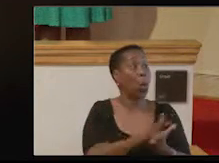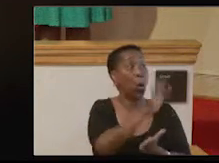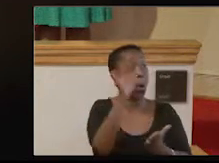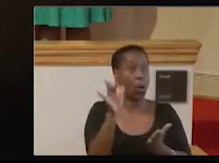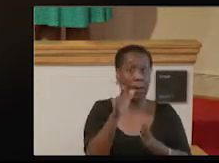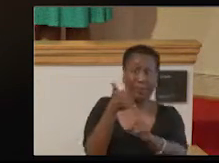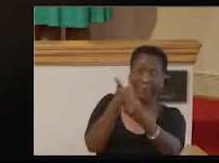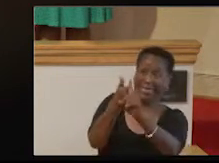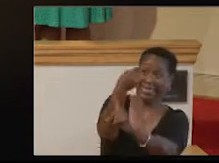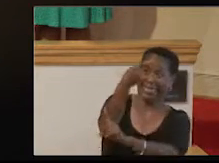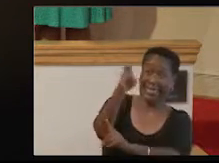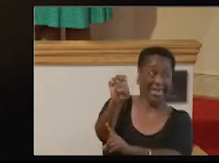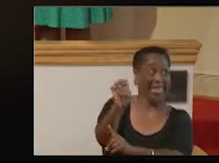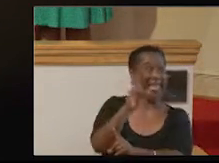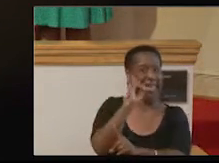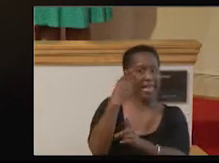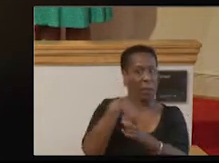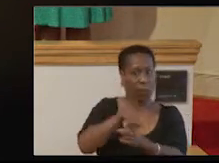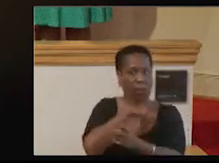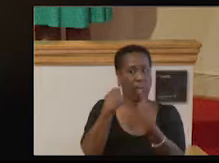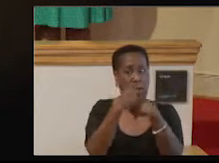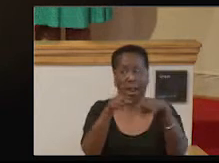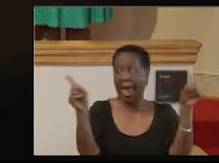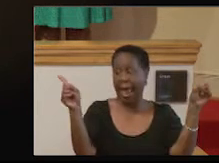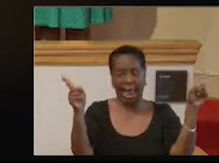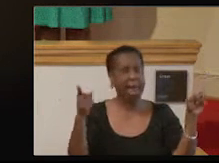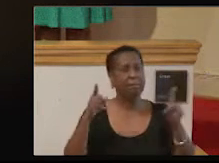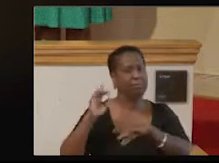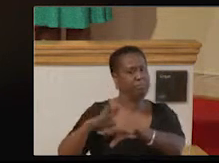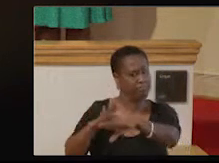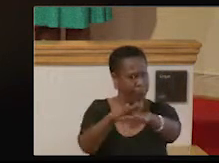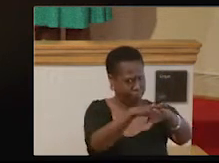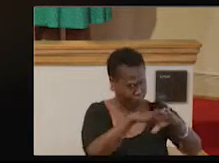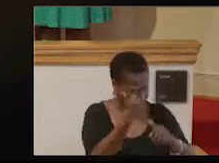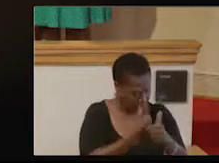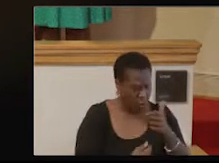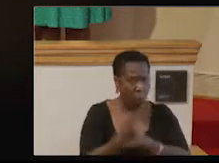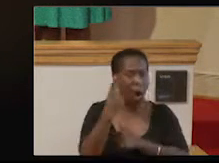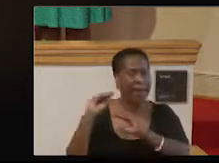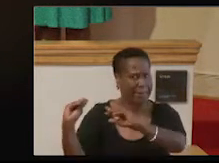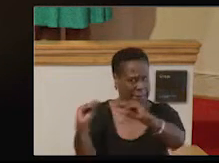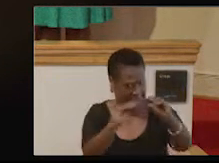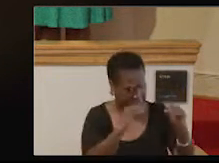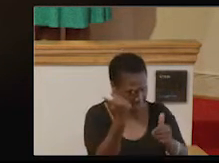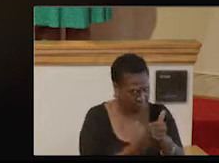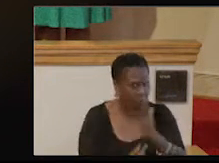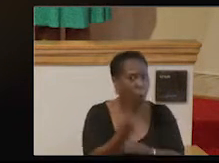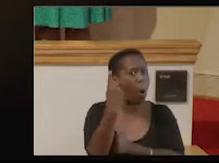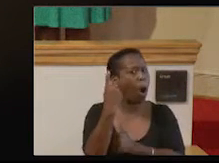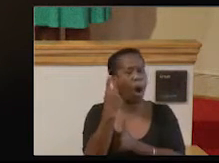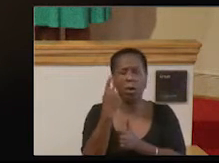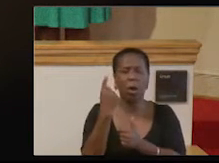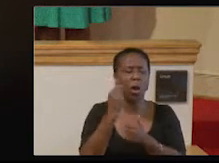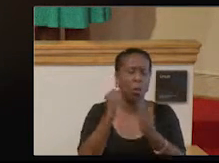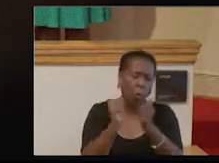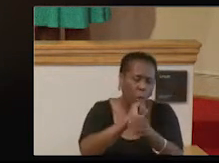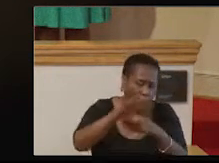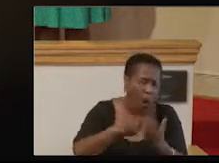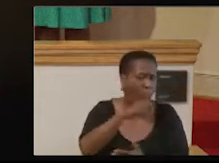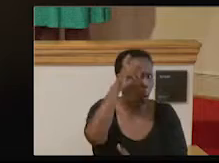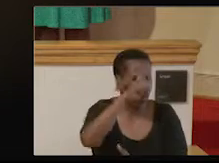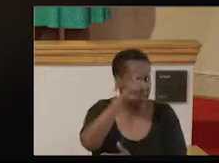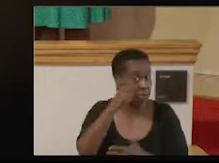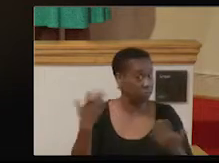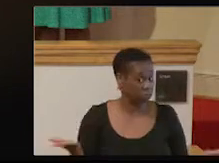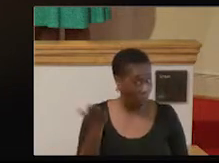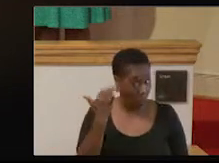he whom we proclaim, warning everyone and teaching everyone in all wisdom, so that we